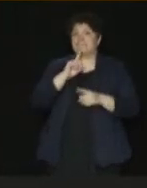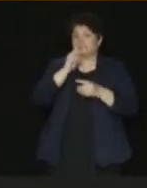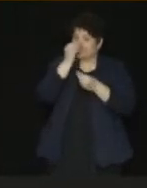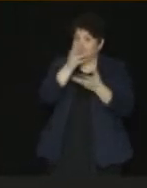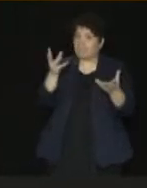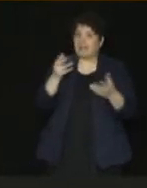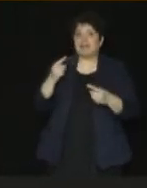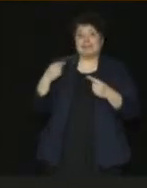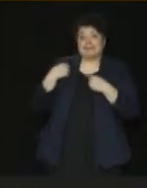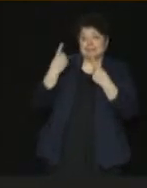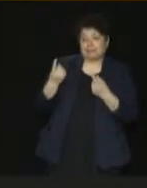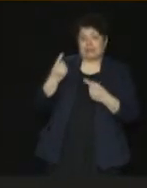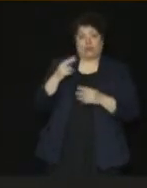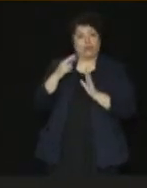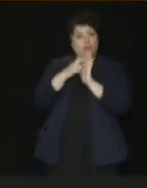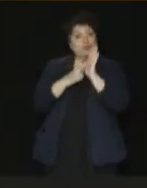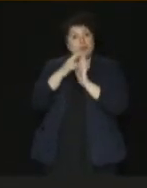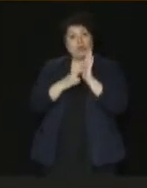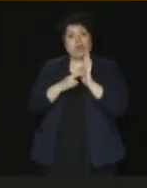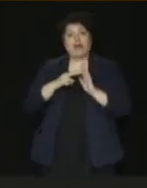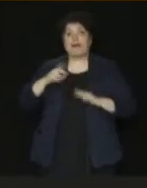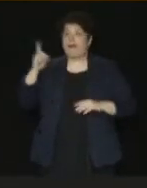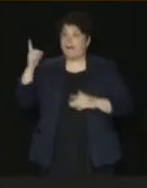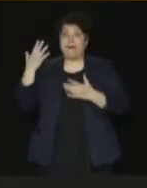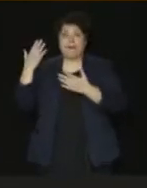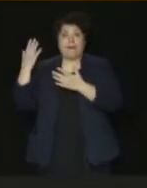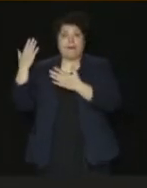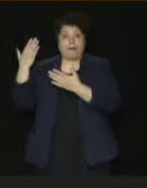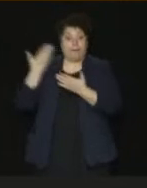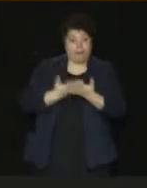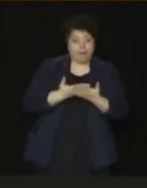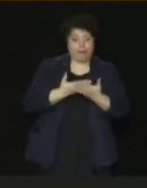rules on quarantine, on